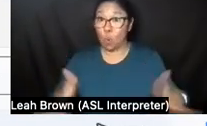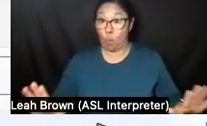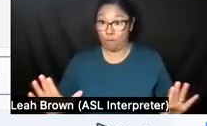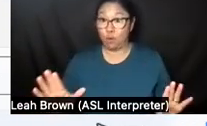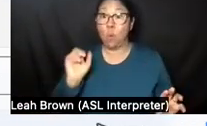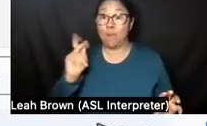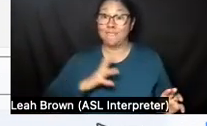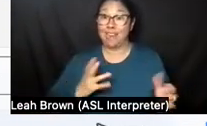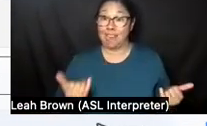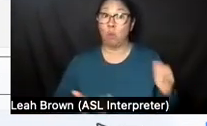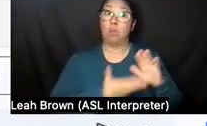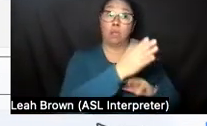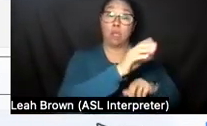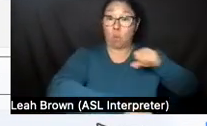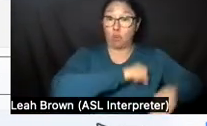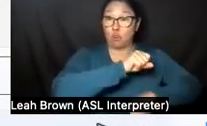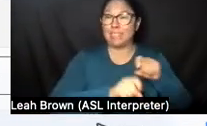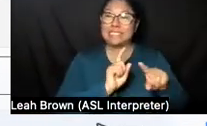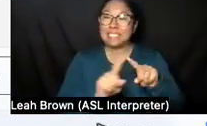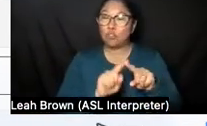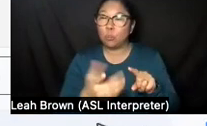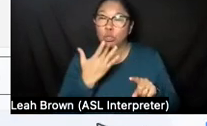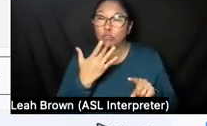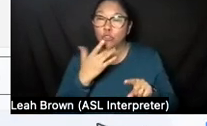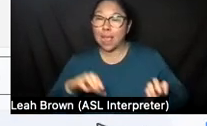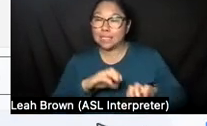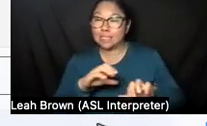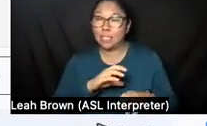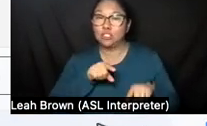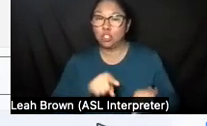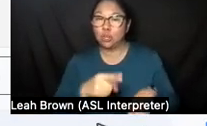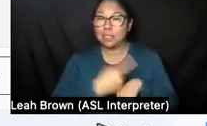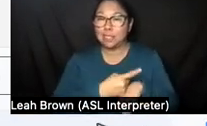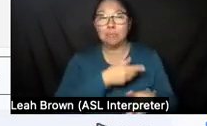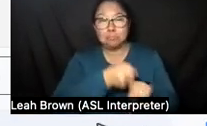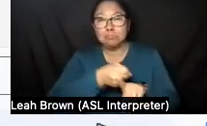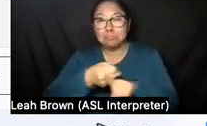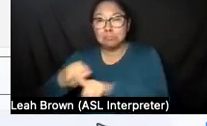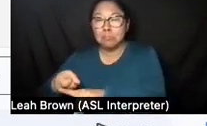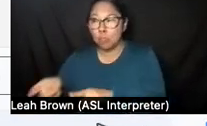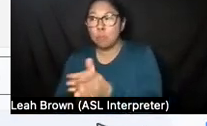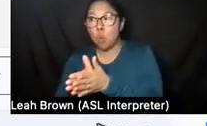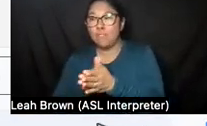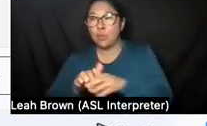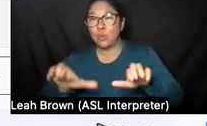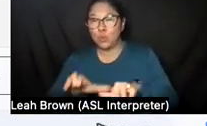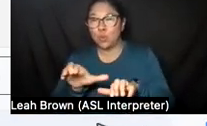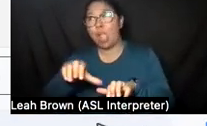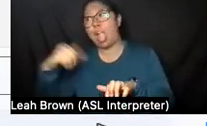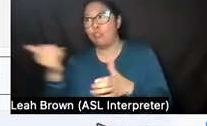So interspersing preferred activities throughout the day. So they're also motivated to do things as well.